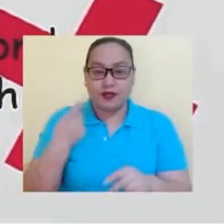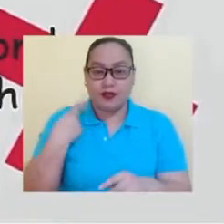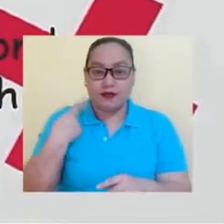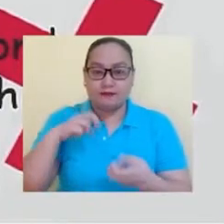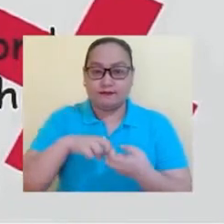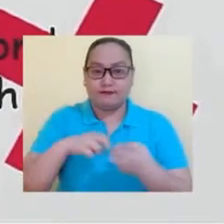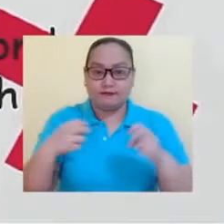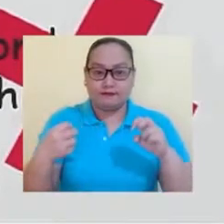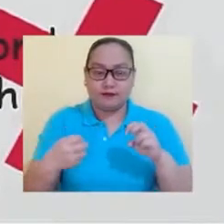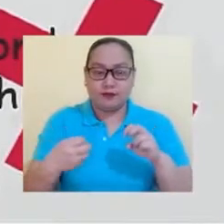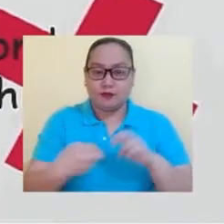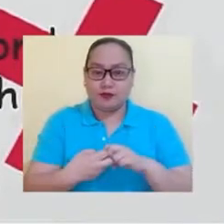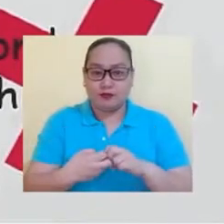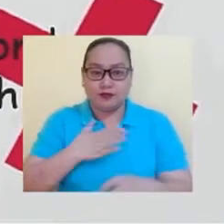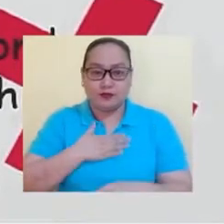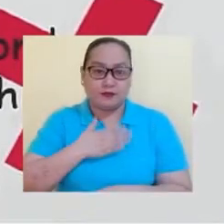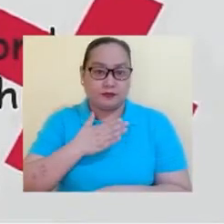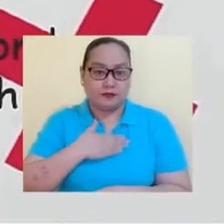breathing.